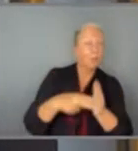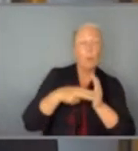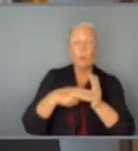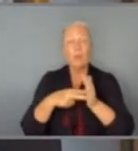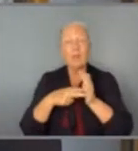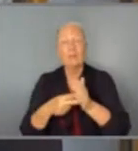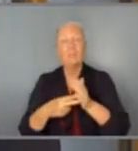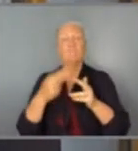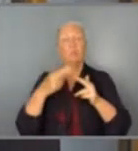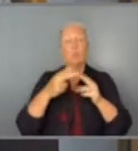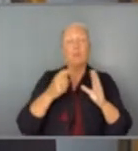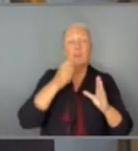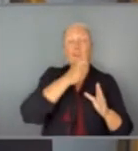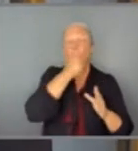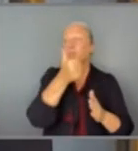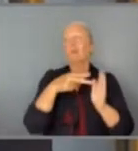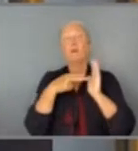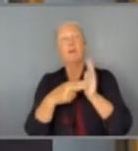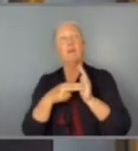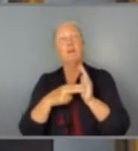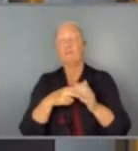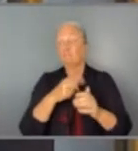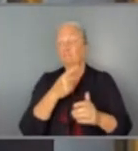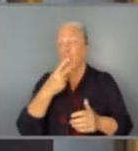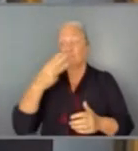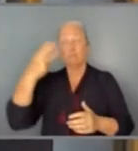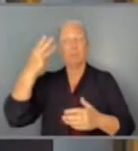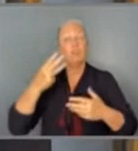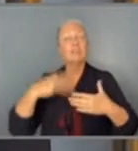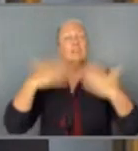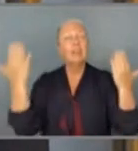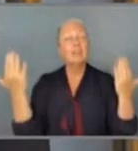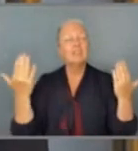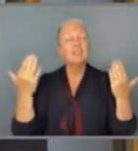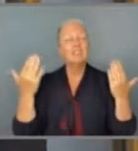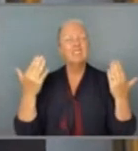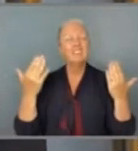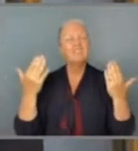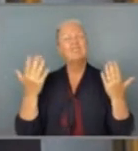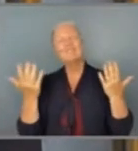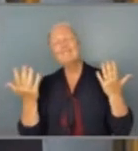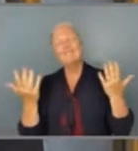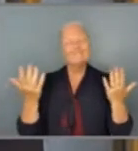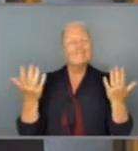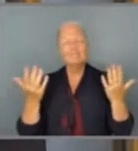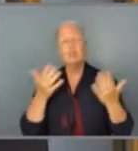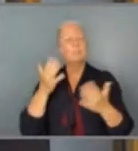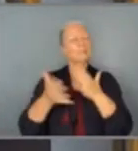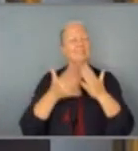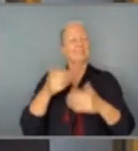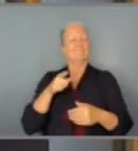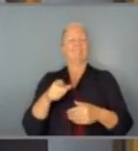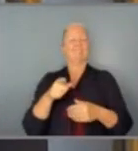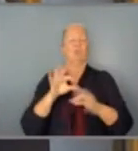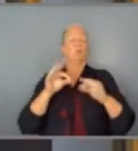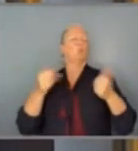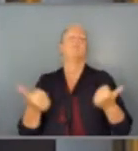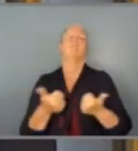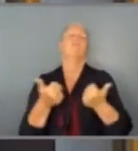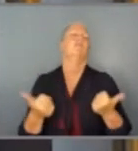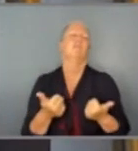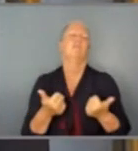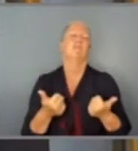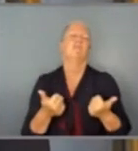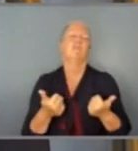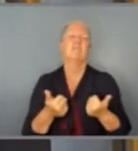result for up to 3 days. That means that we are not doing what we need to do in TTIQ. So this reliance